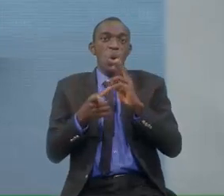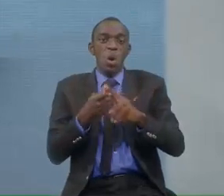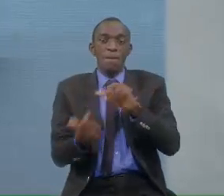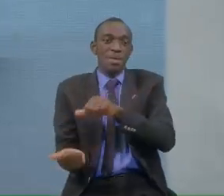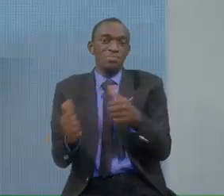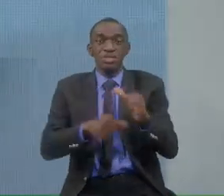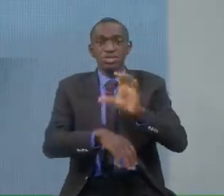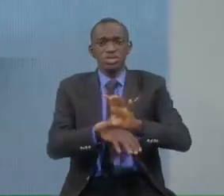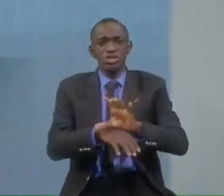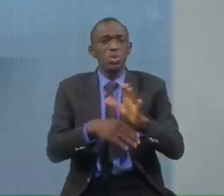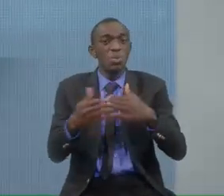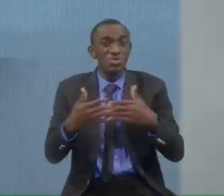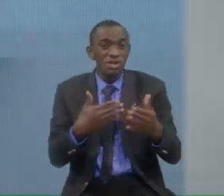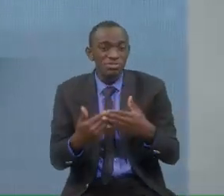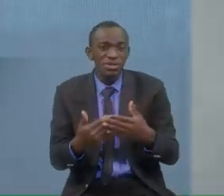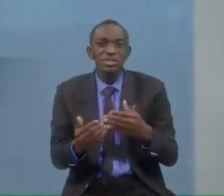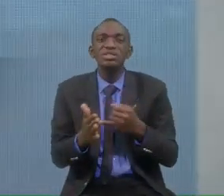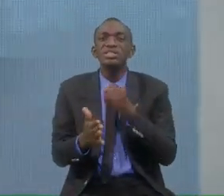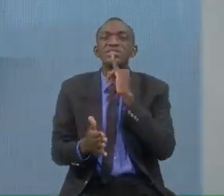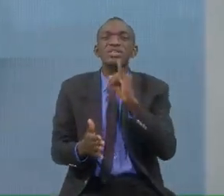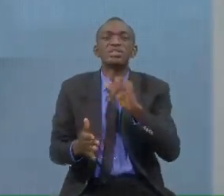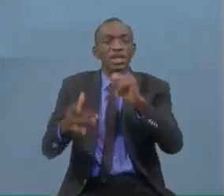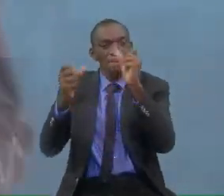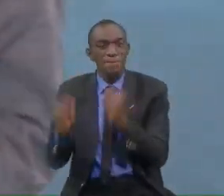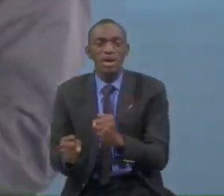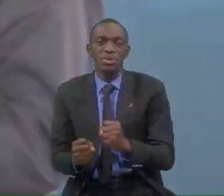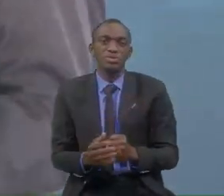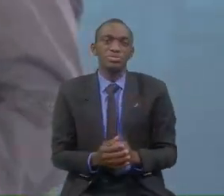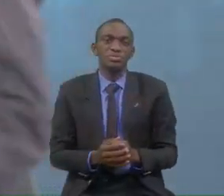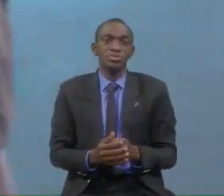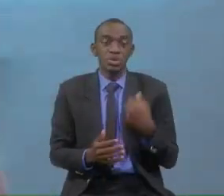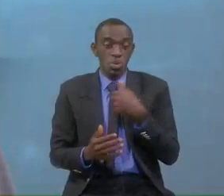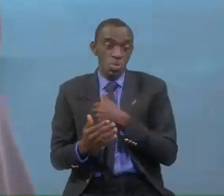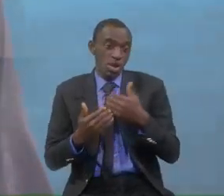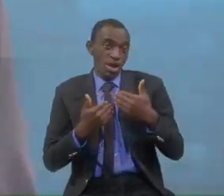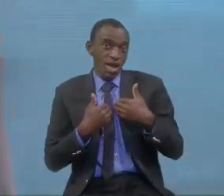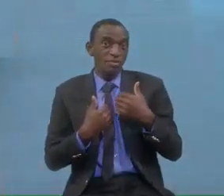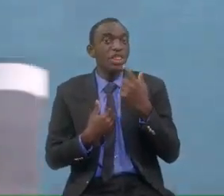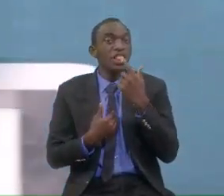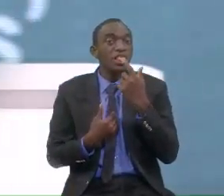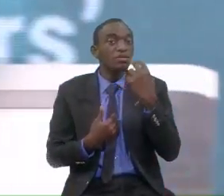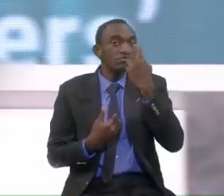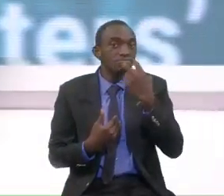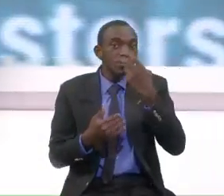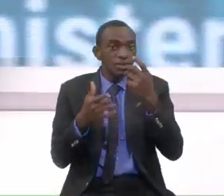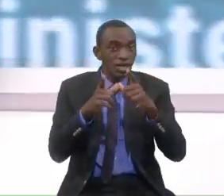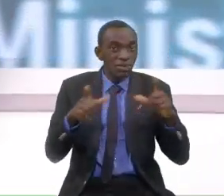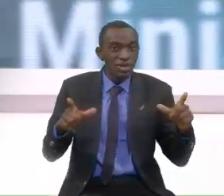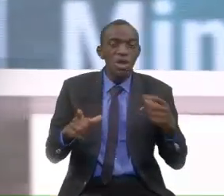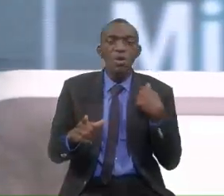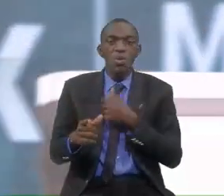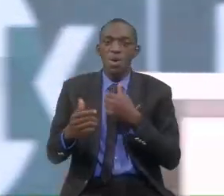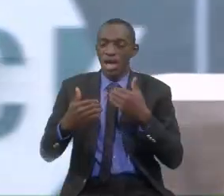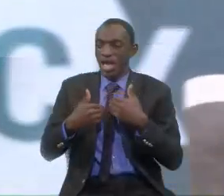whatever, it is the power. We have the tongues, we have the